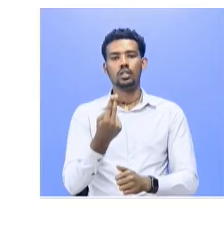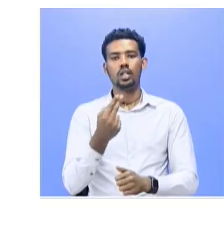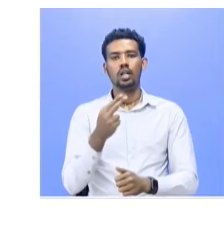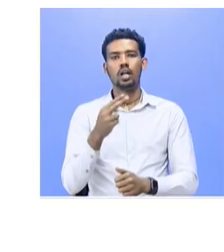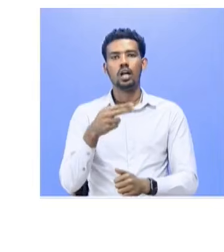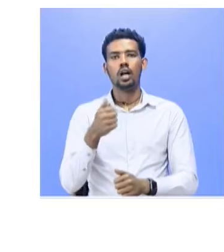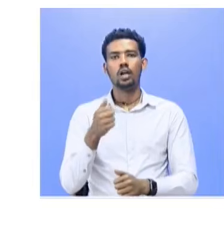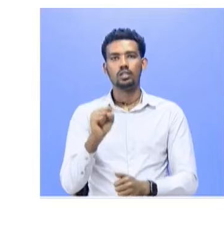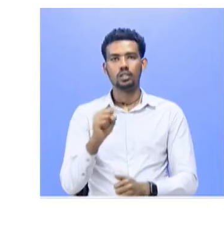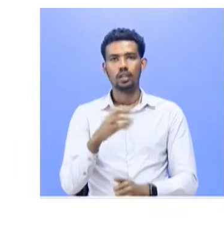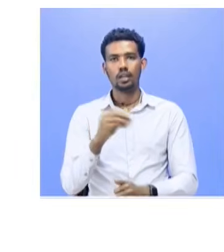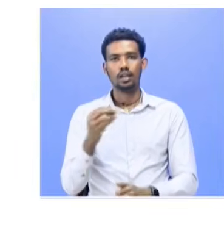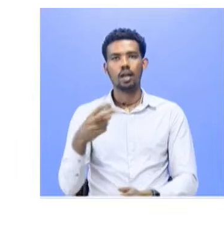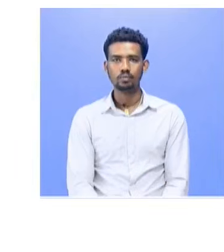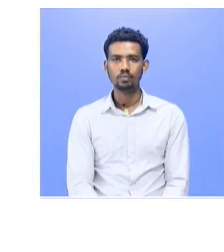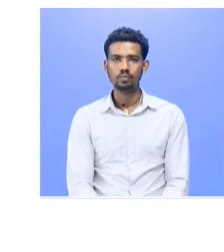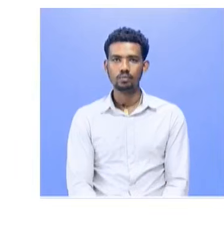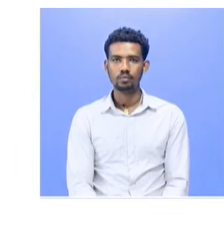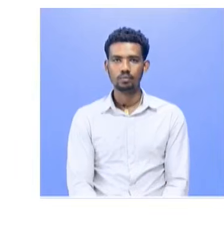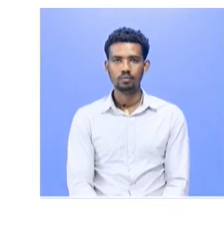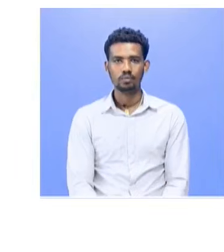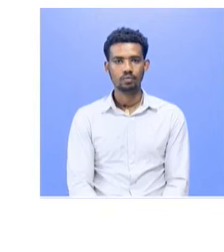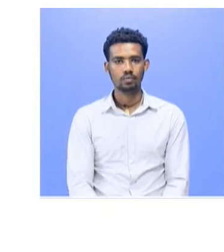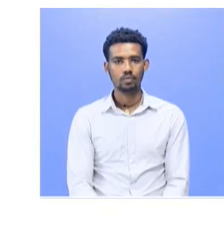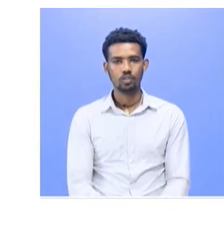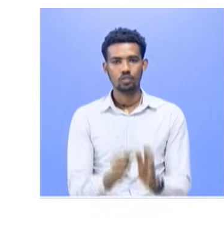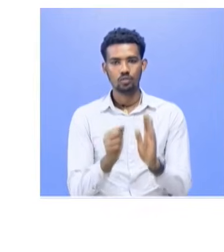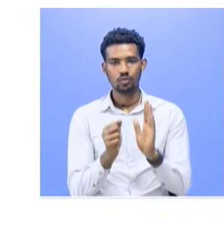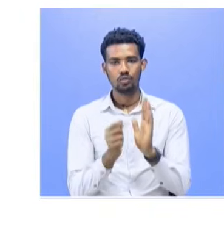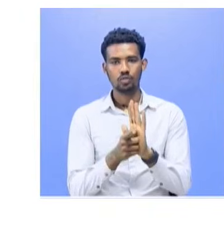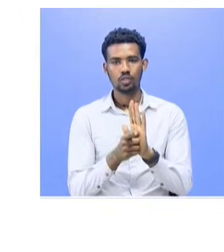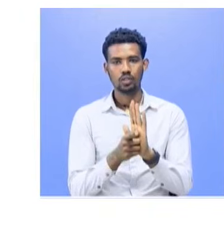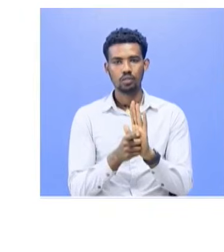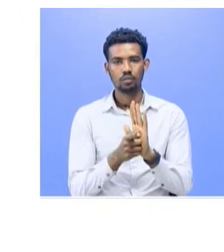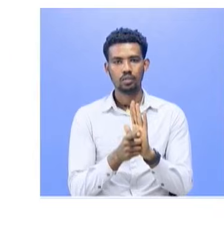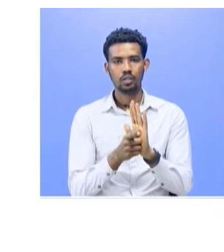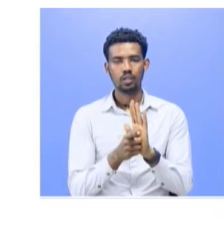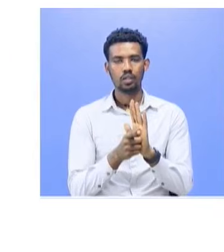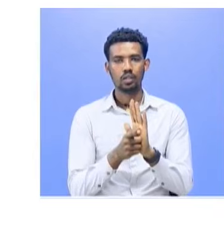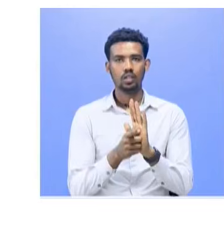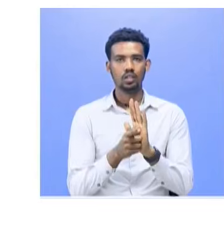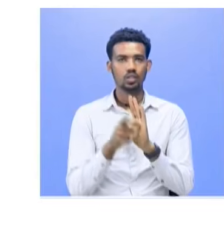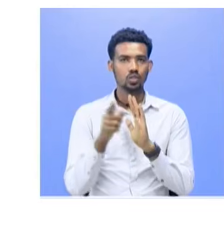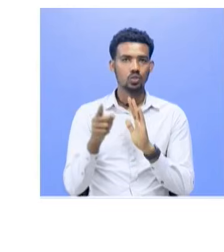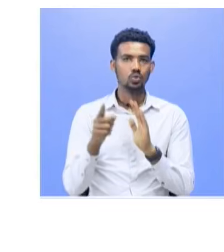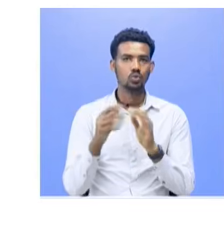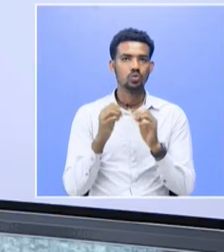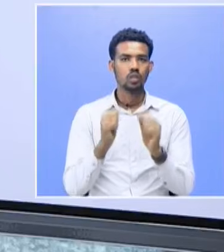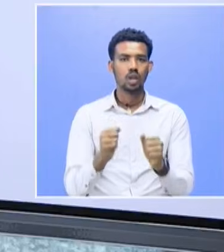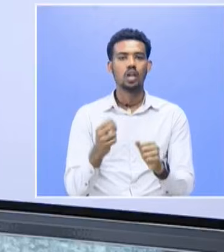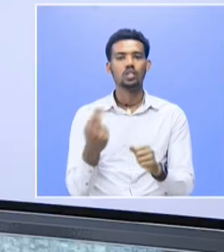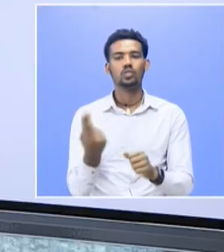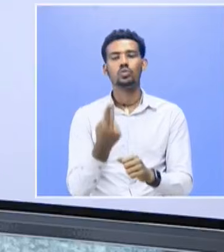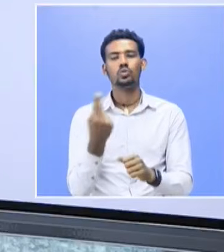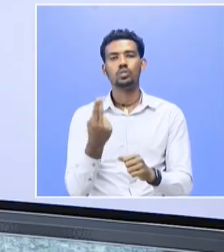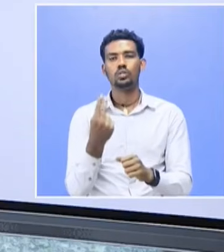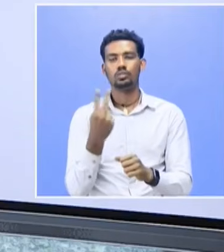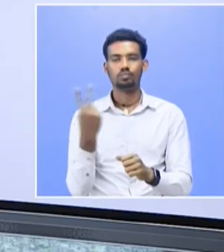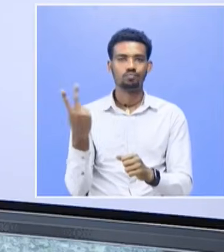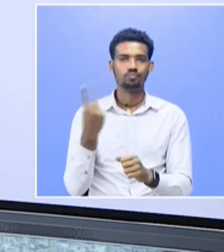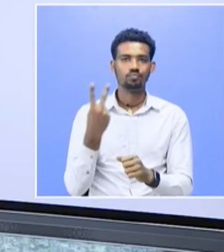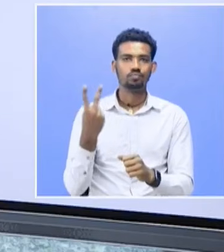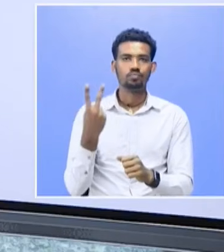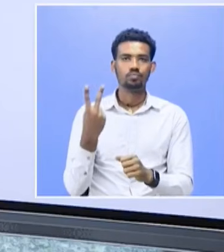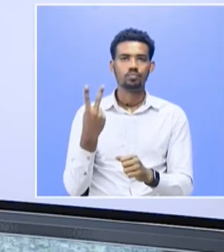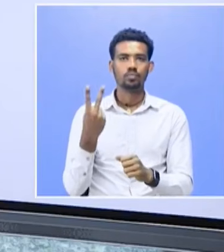and also have. For example, here you can use this also